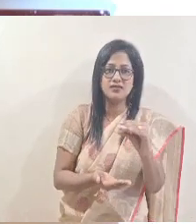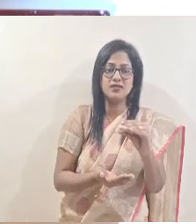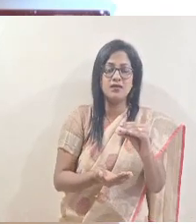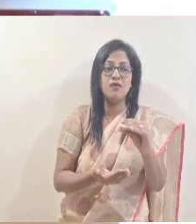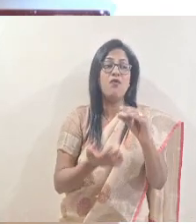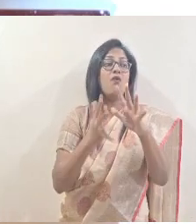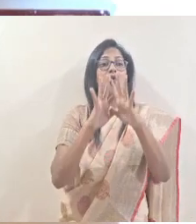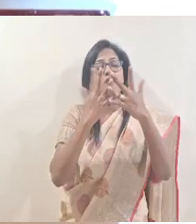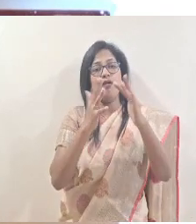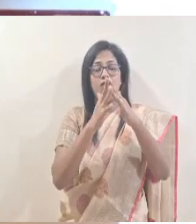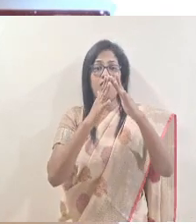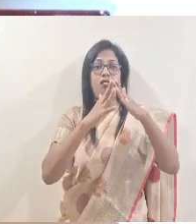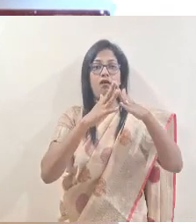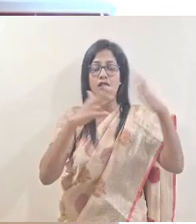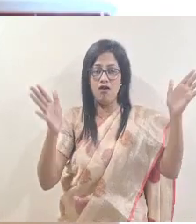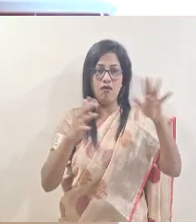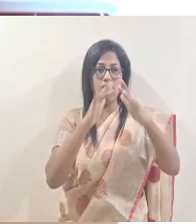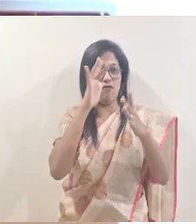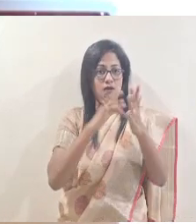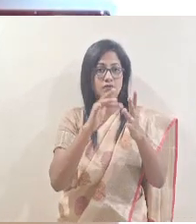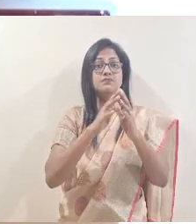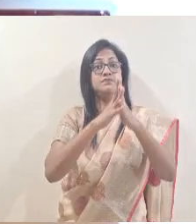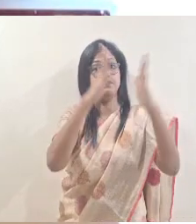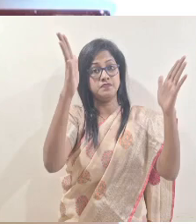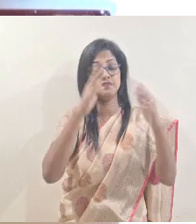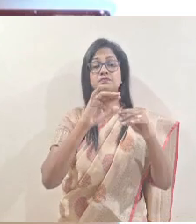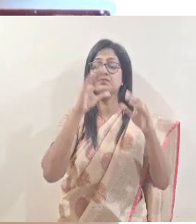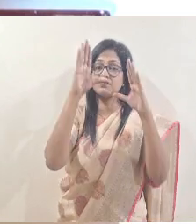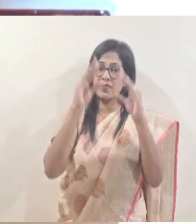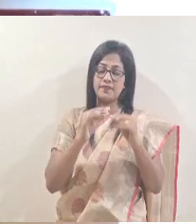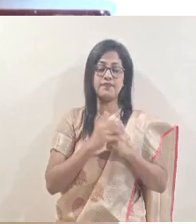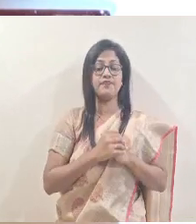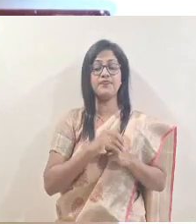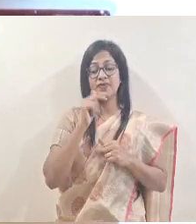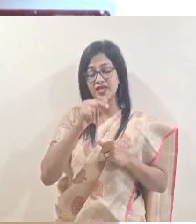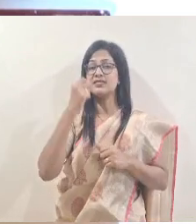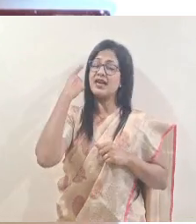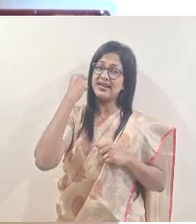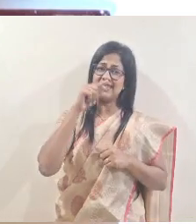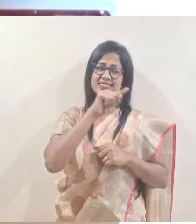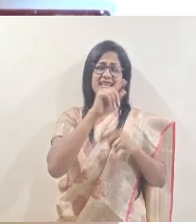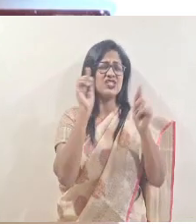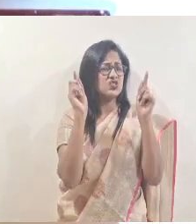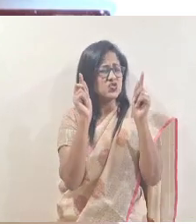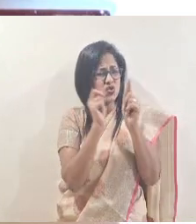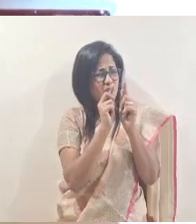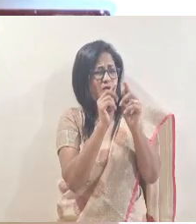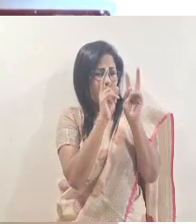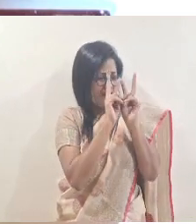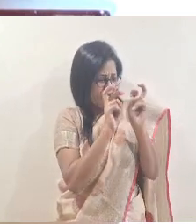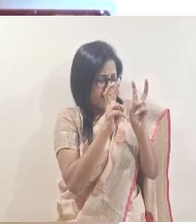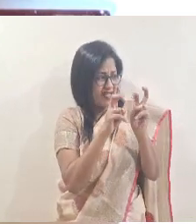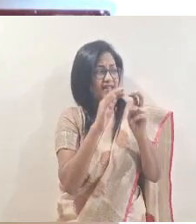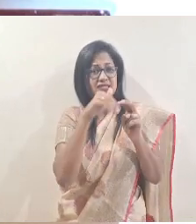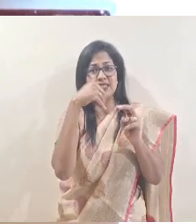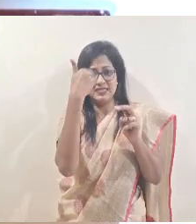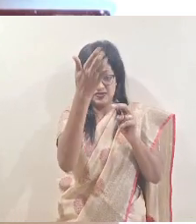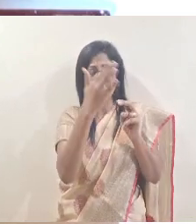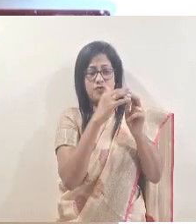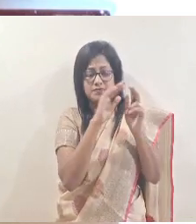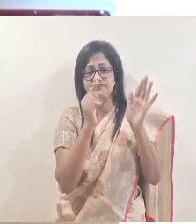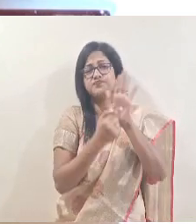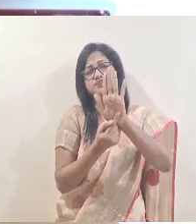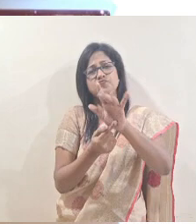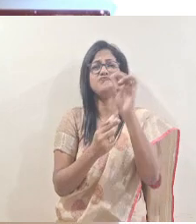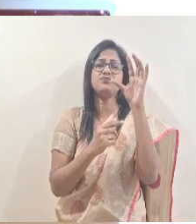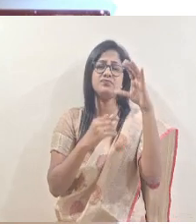width. So, accordingly, we can actually understand. And this actually presents a small speck of the analysis which we are going forward towards.